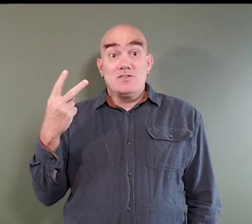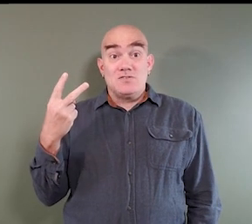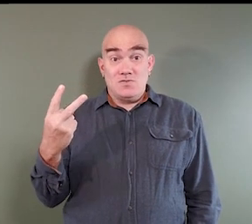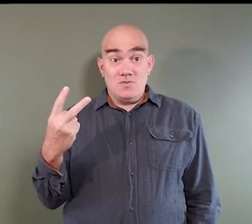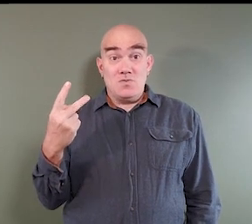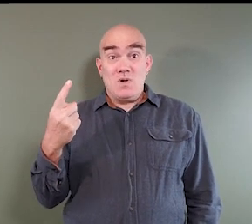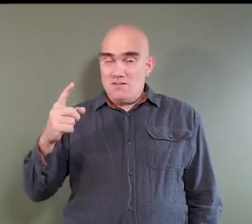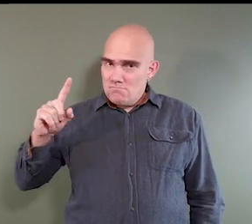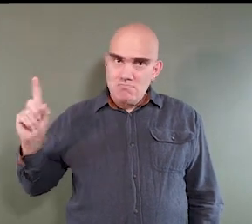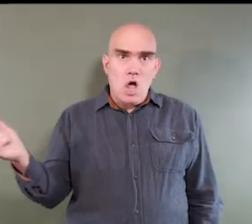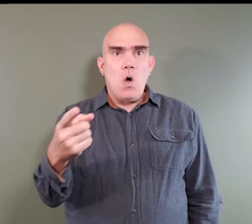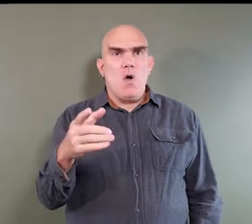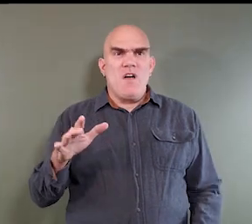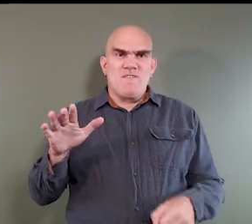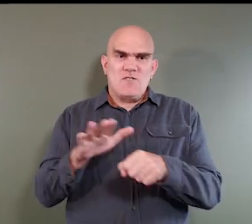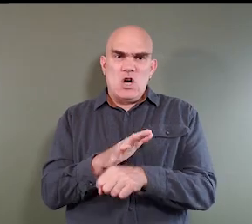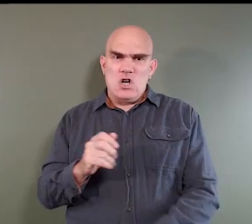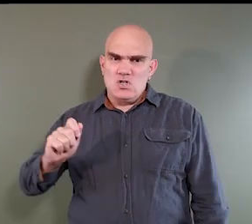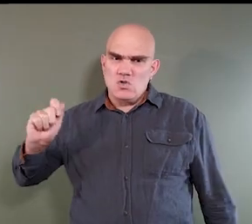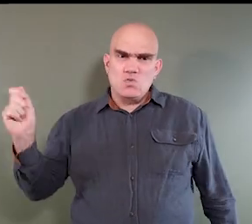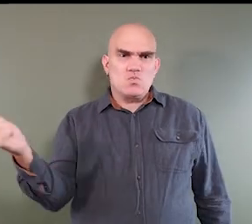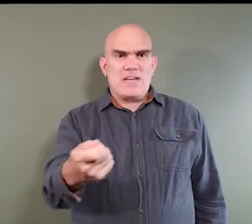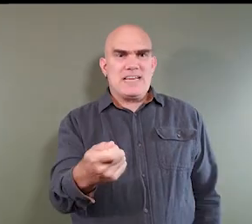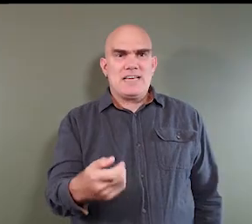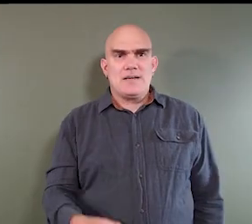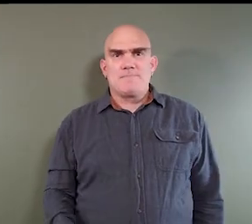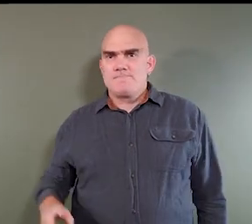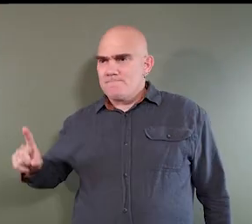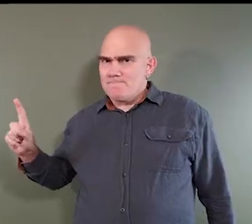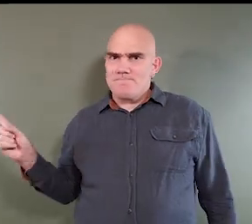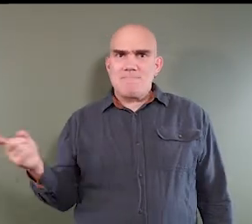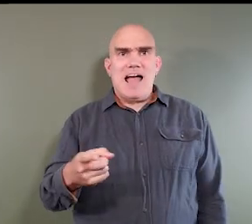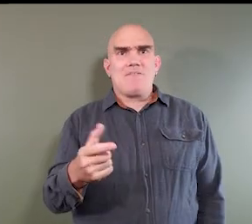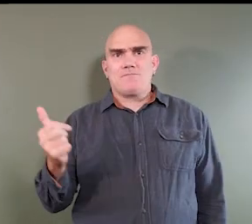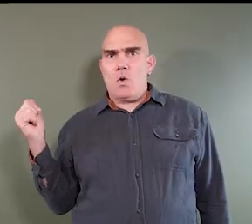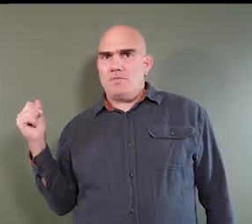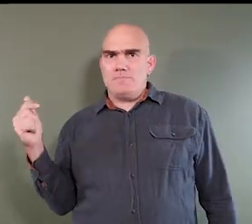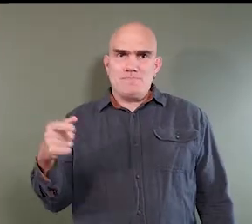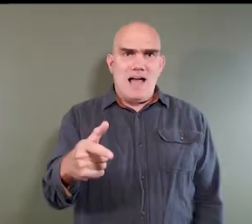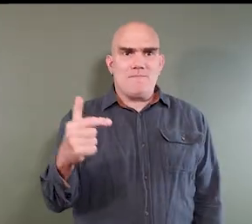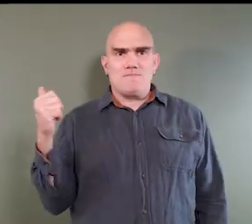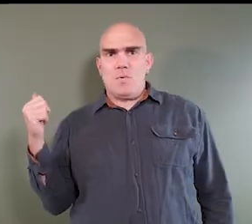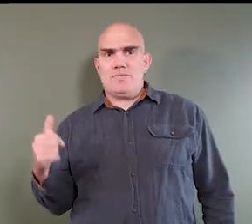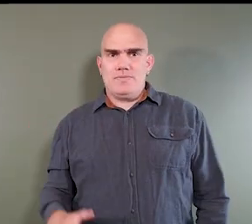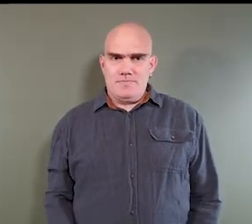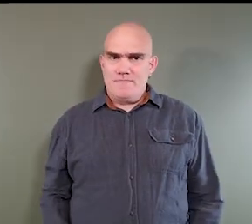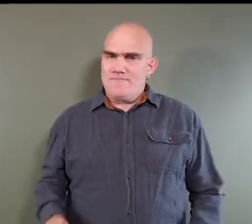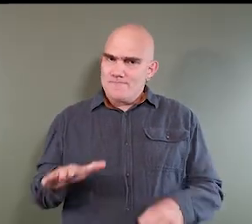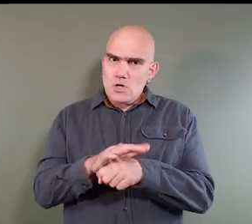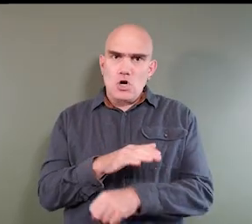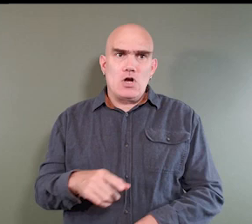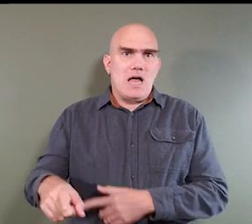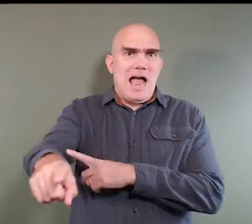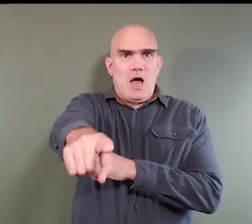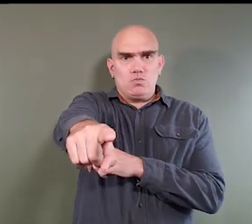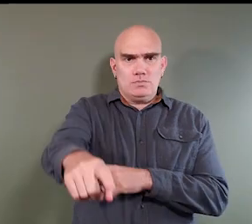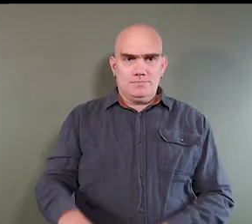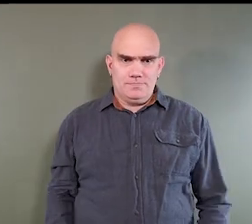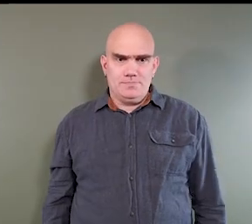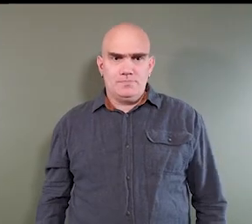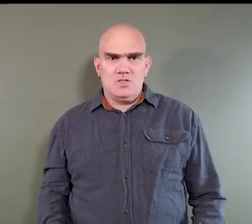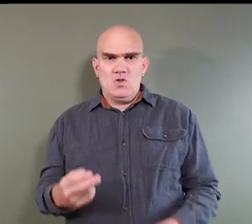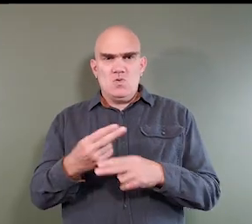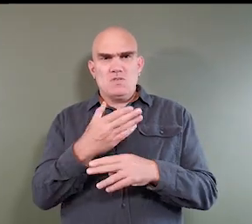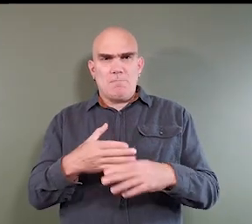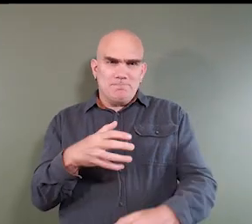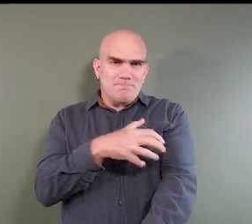1. Let's swing this bat all the way. So back and forth is the direction that you're going. Swinging this bat all the way. Add some power to